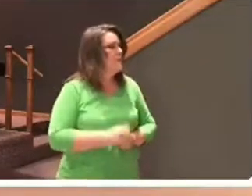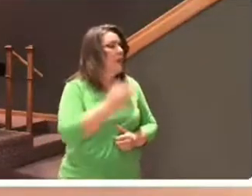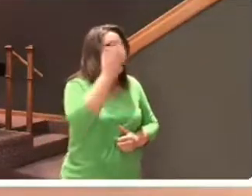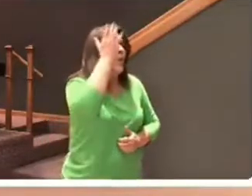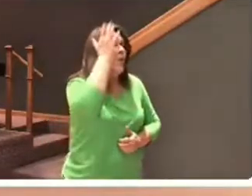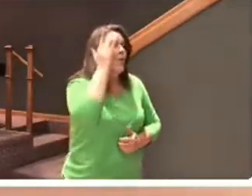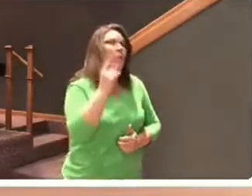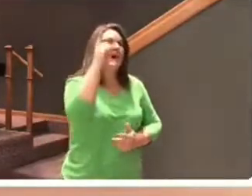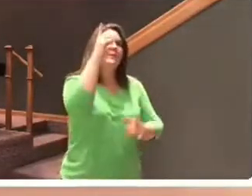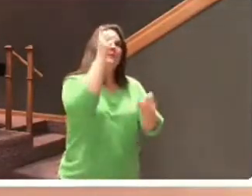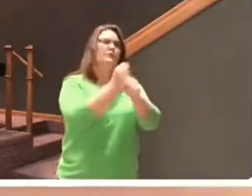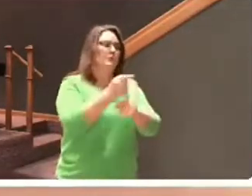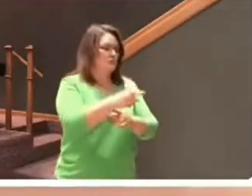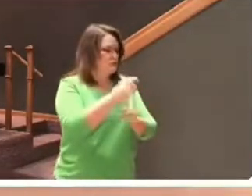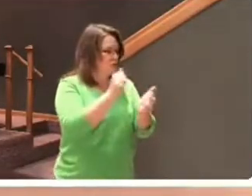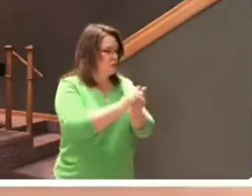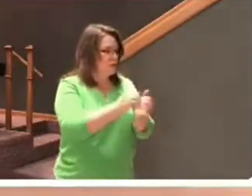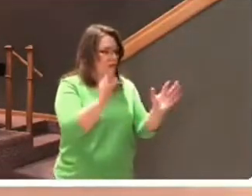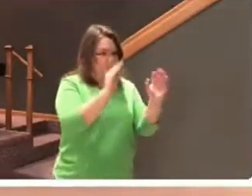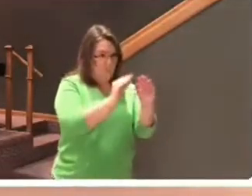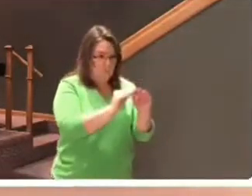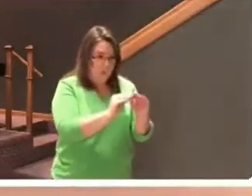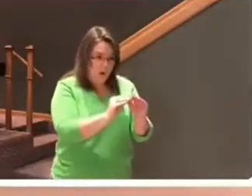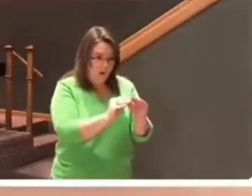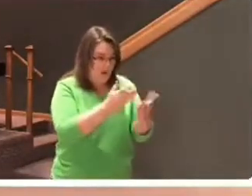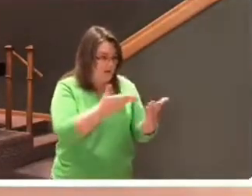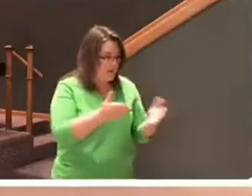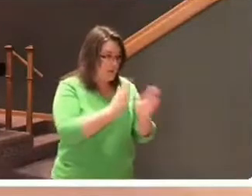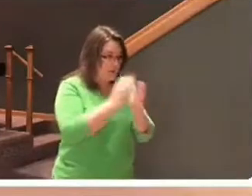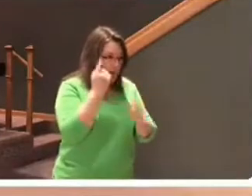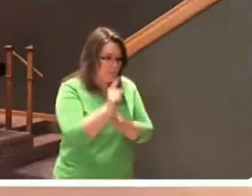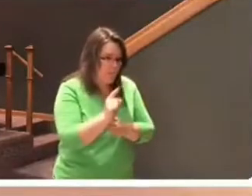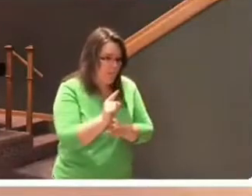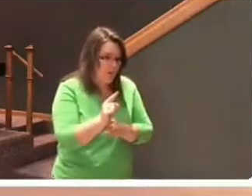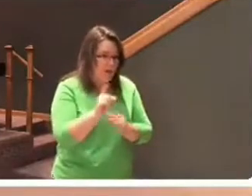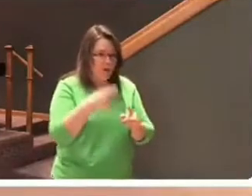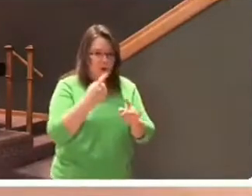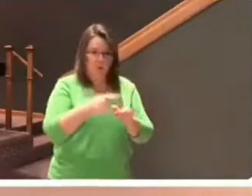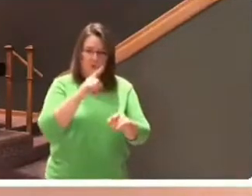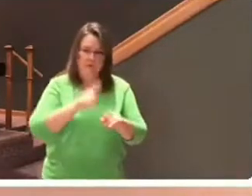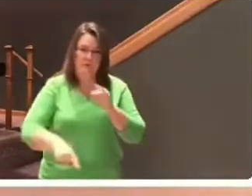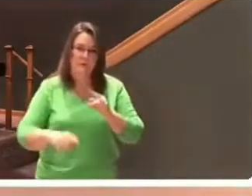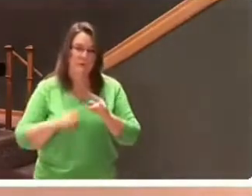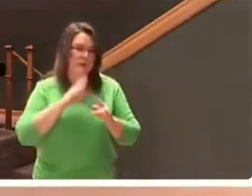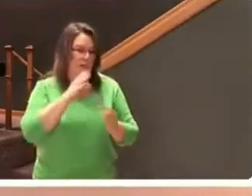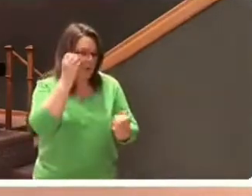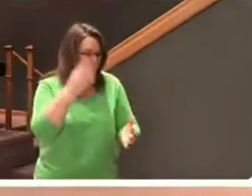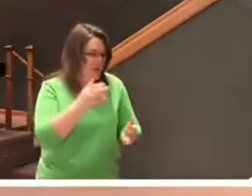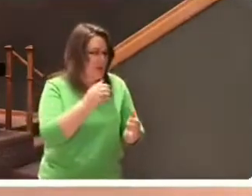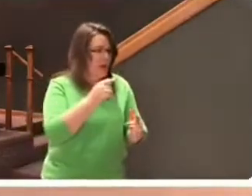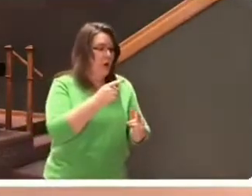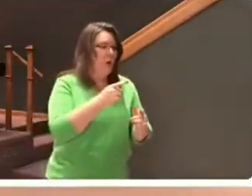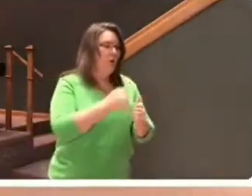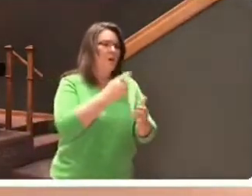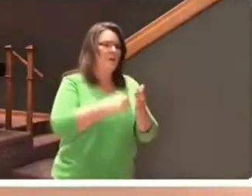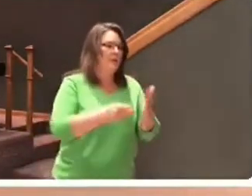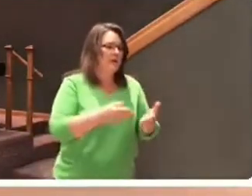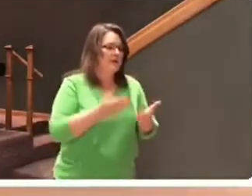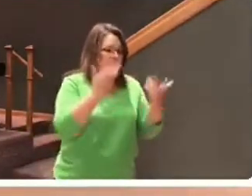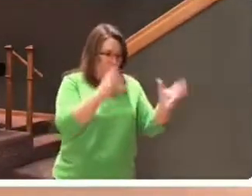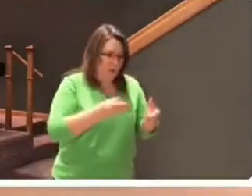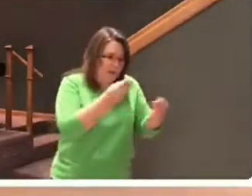Why would he trust you with more, the thing you've been praying for, when you can't even be obedient with what he's already